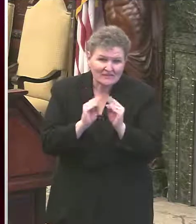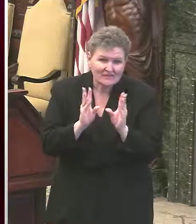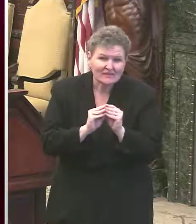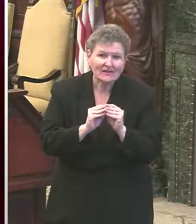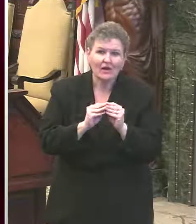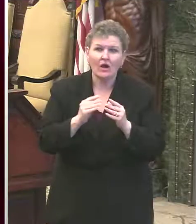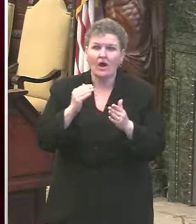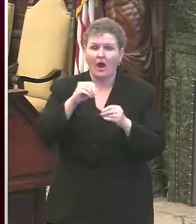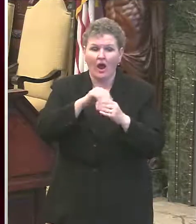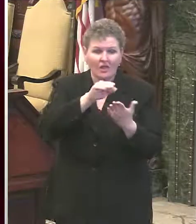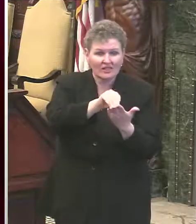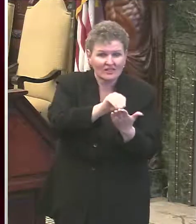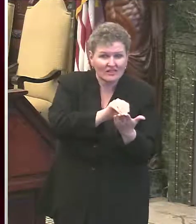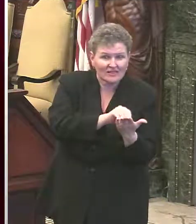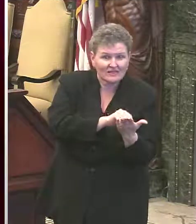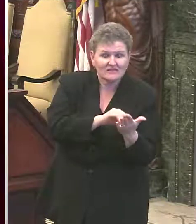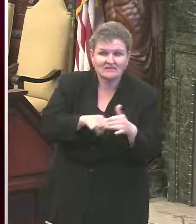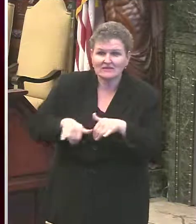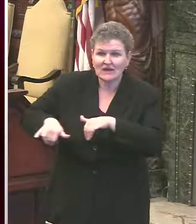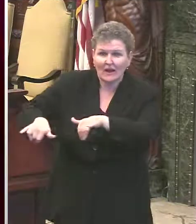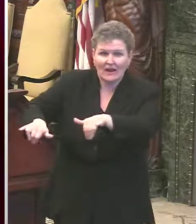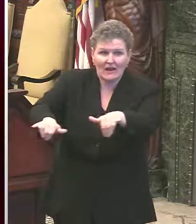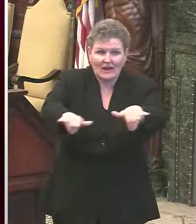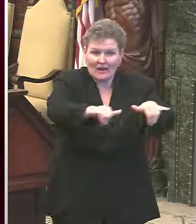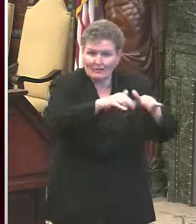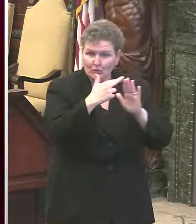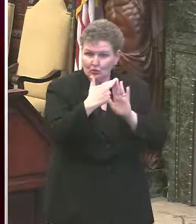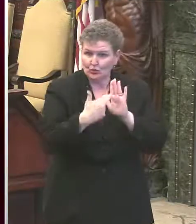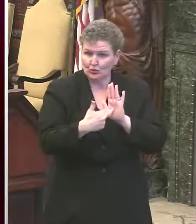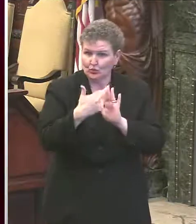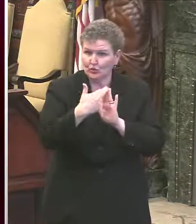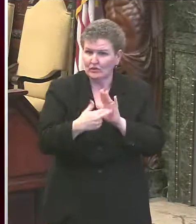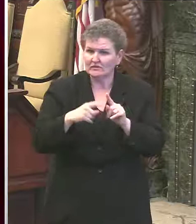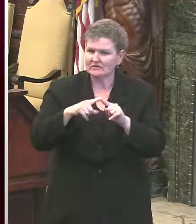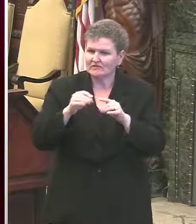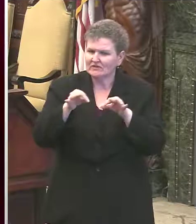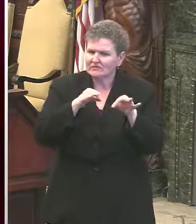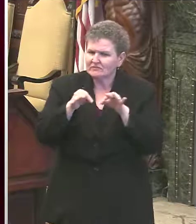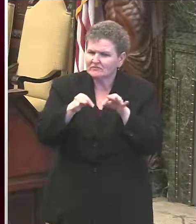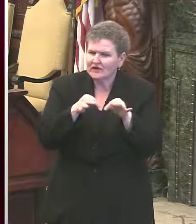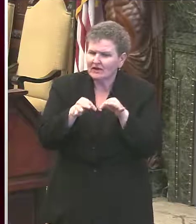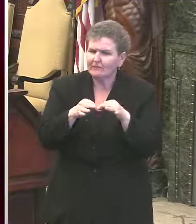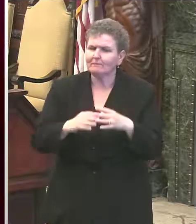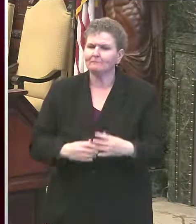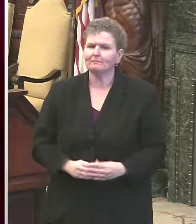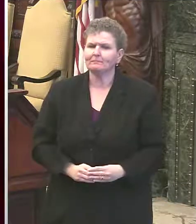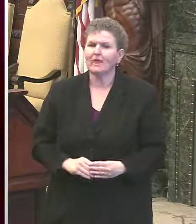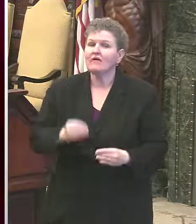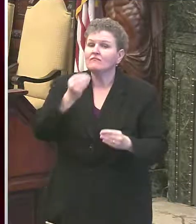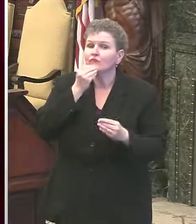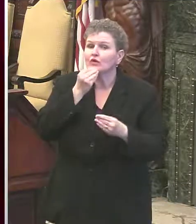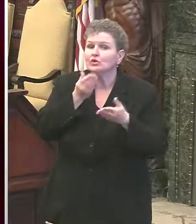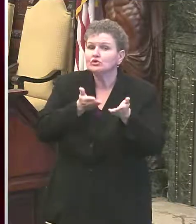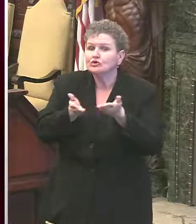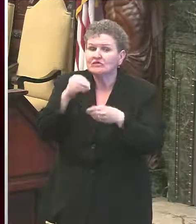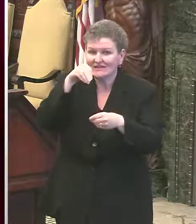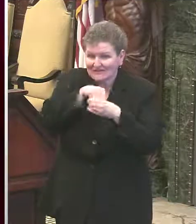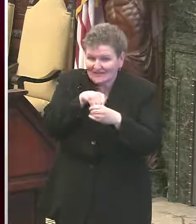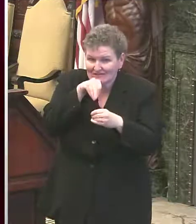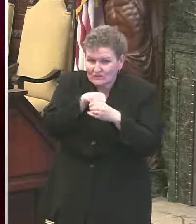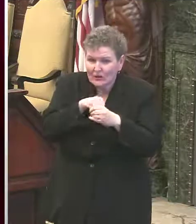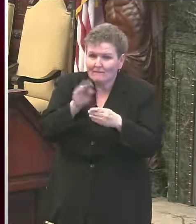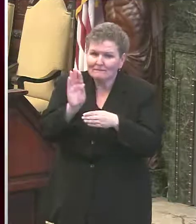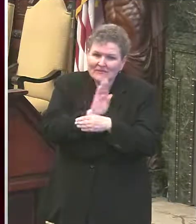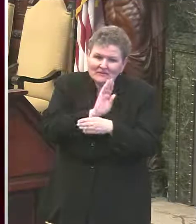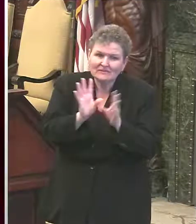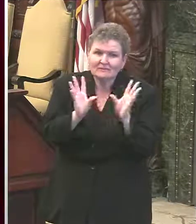they can follow safety standards. We'll be providing guidance soon for allowing food to be served at indoor business meetings. Right